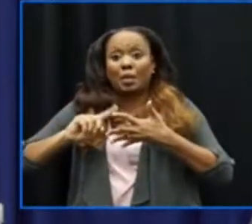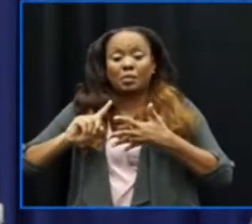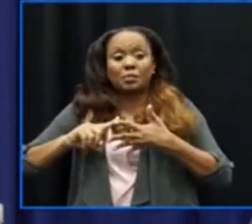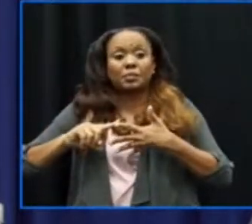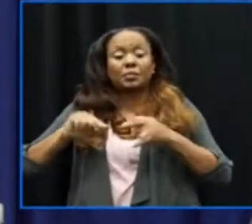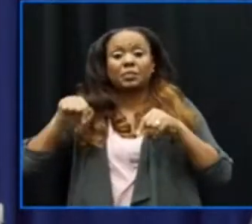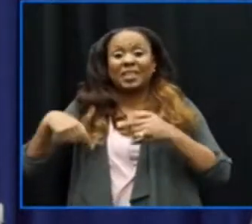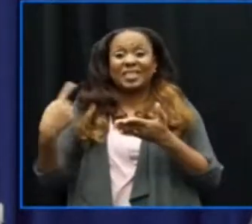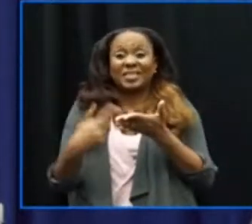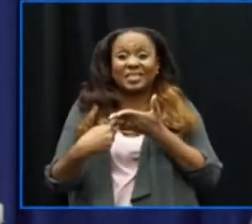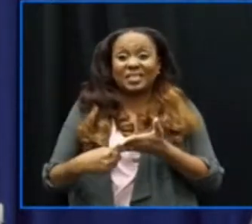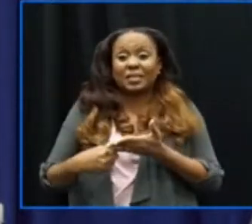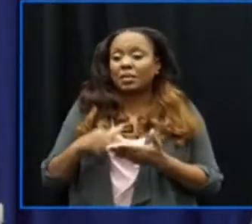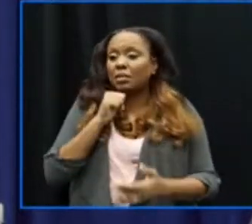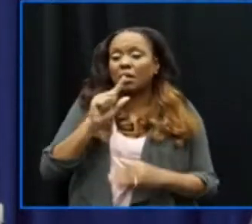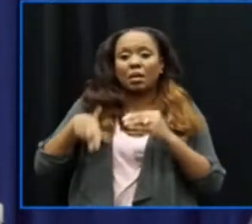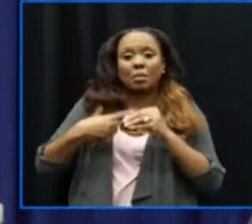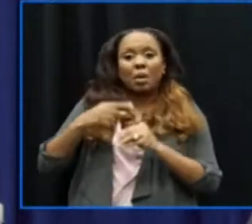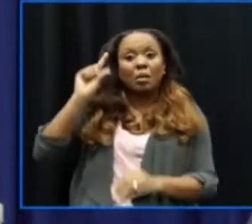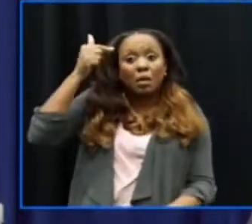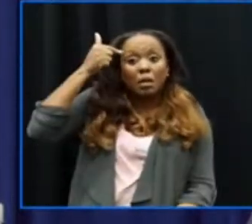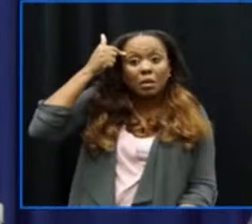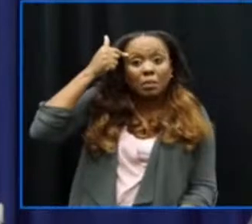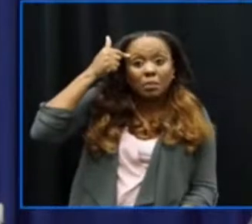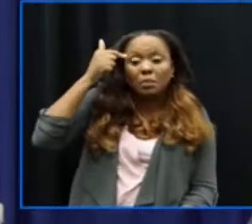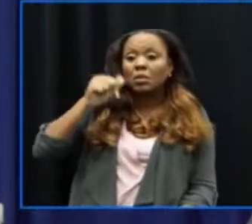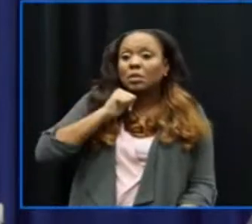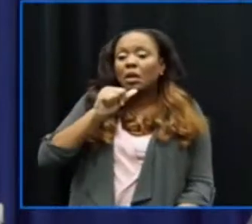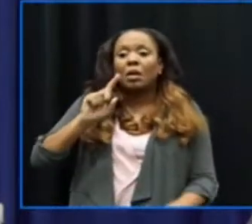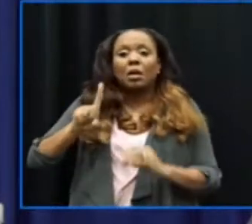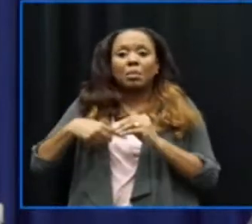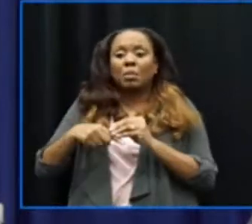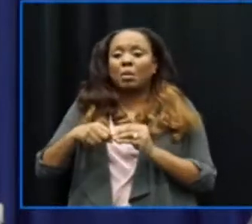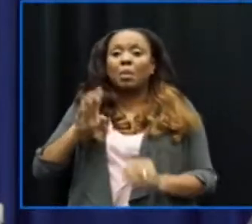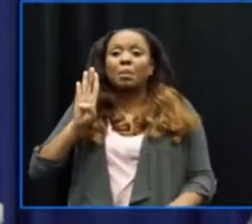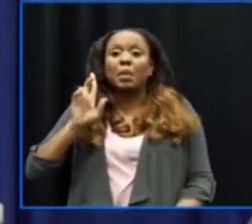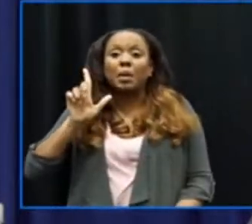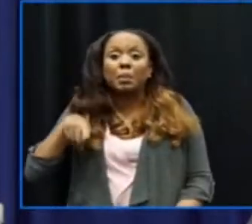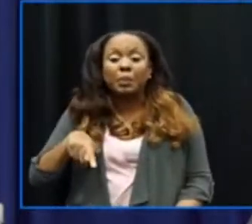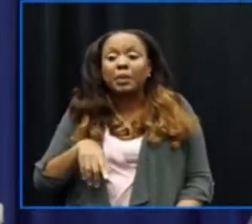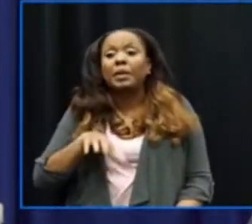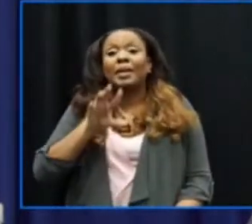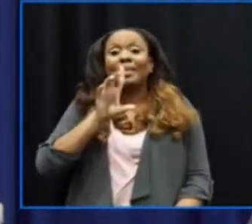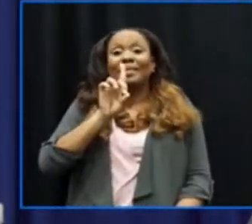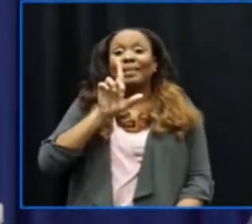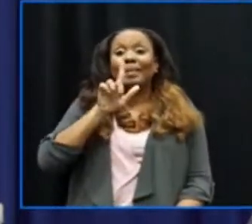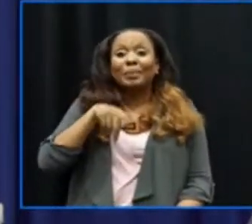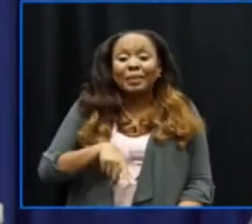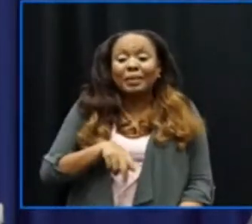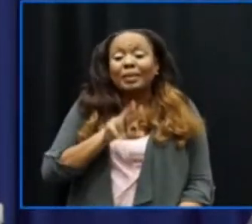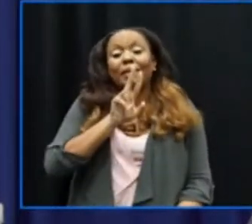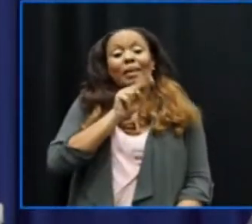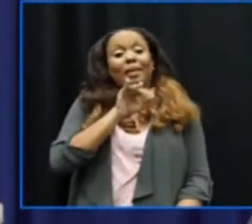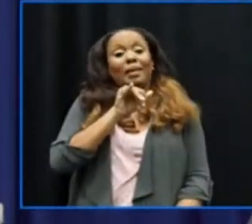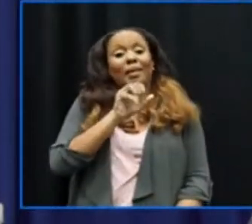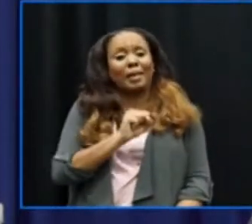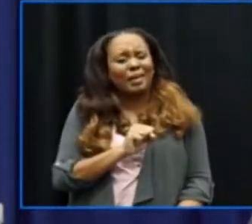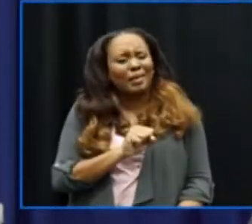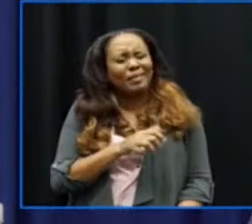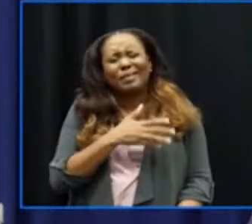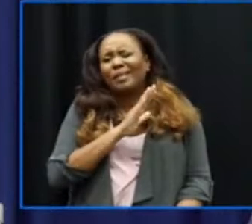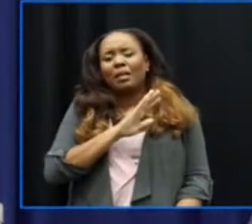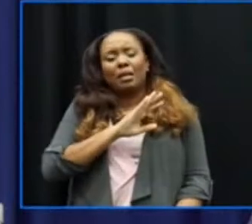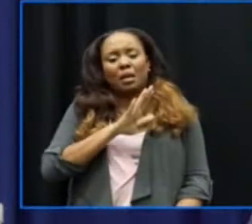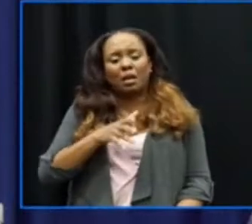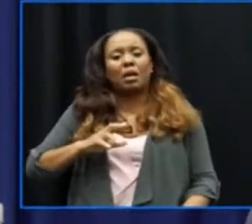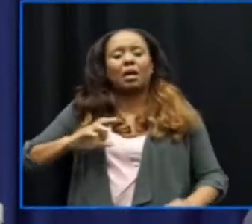country. It's not about the government. It's not about any party. It's not even about the NIS alone as an institution. It is